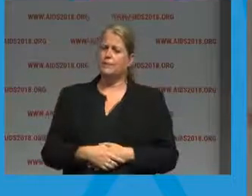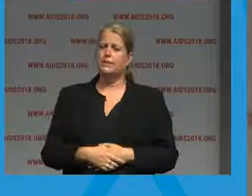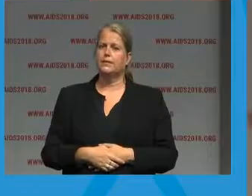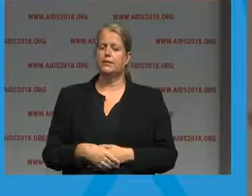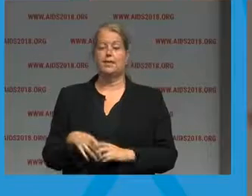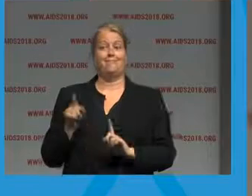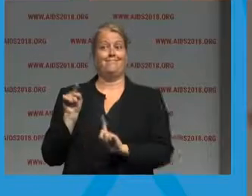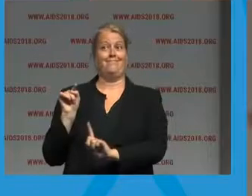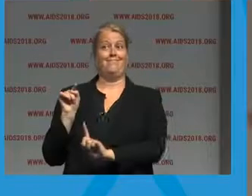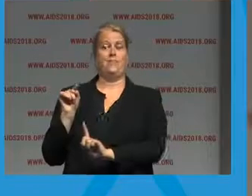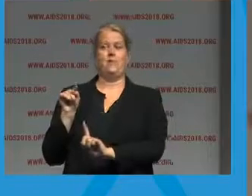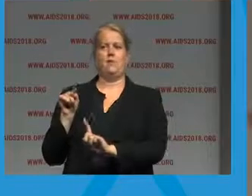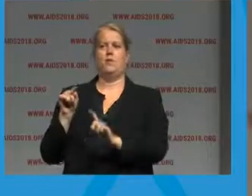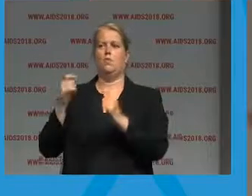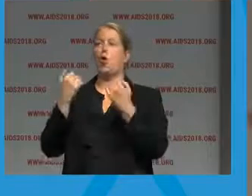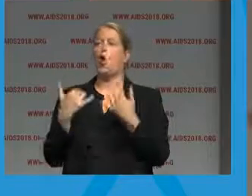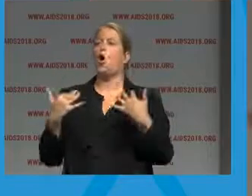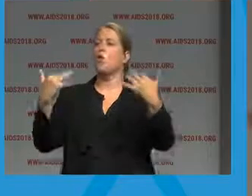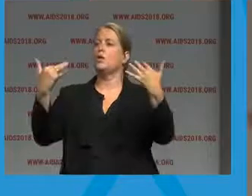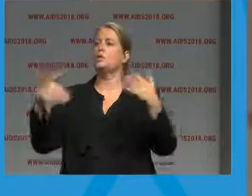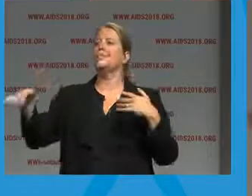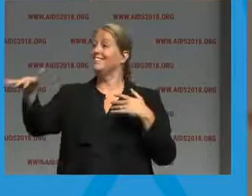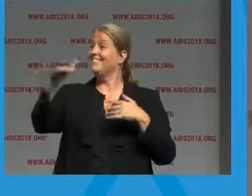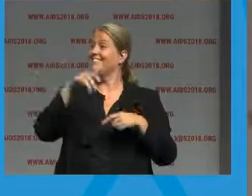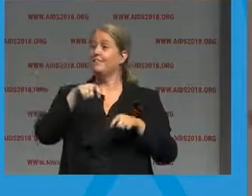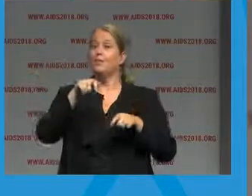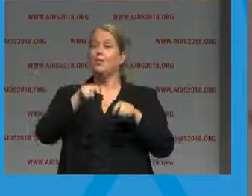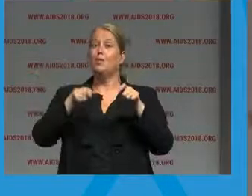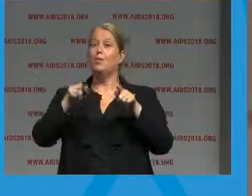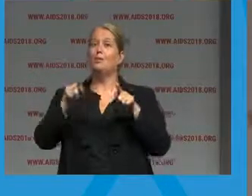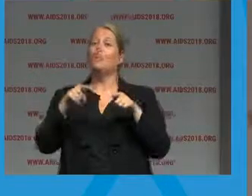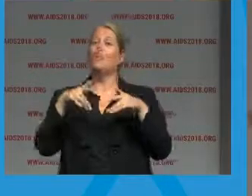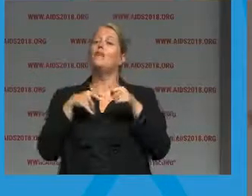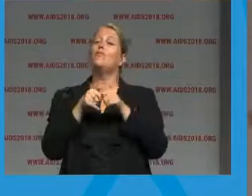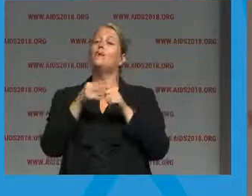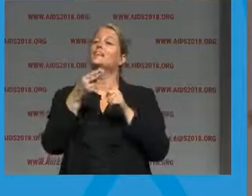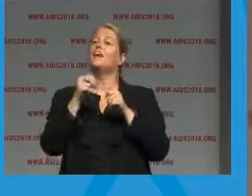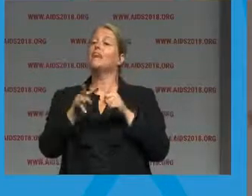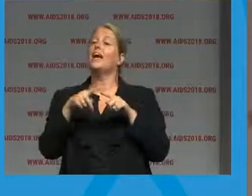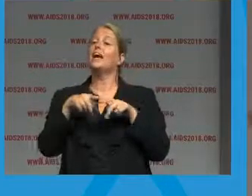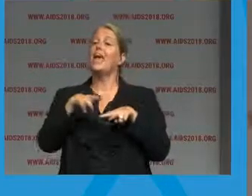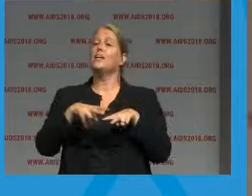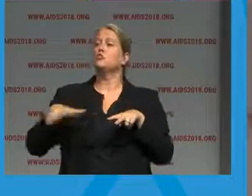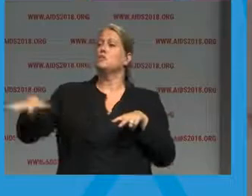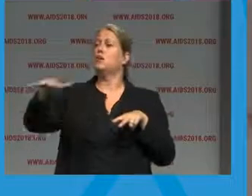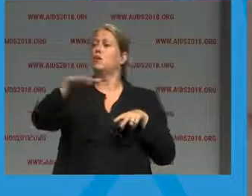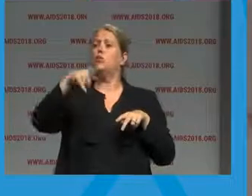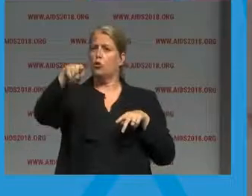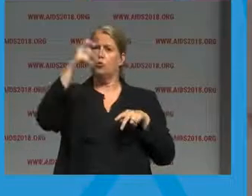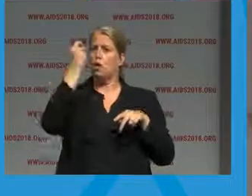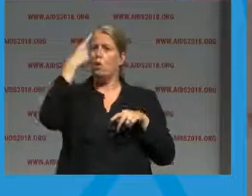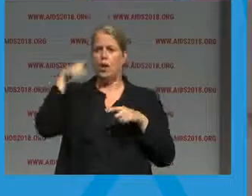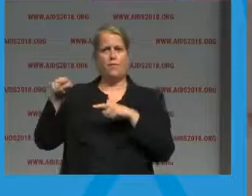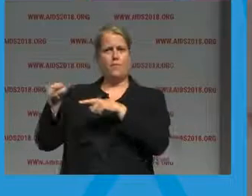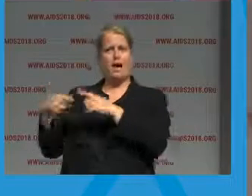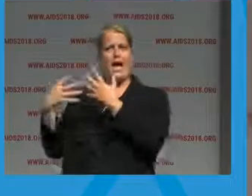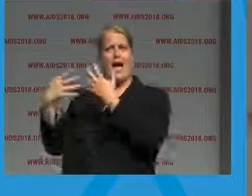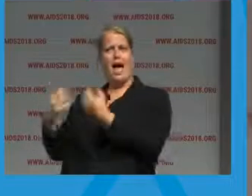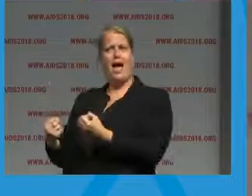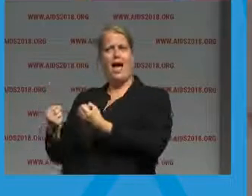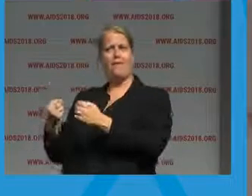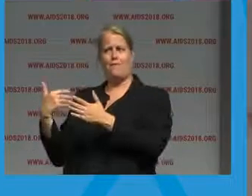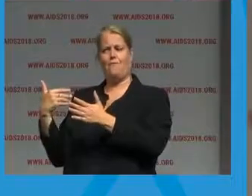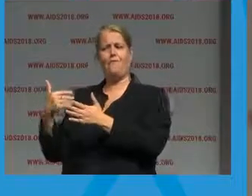is the audience here mostly is of people living with HIV and AIDS, and in most cases we are not aware of what we have in the